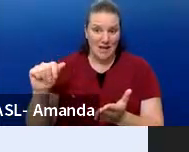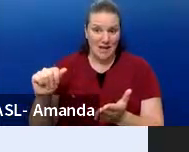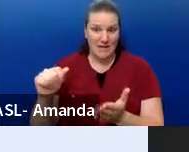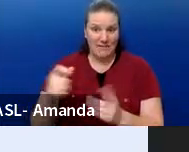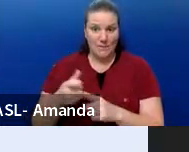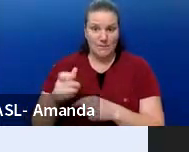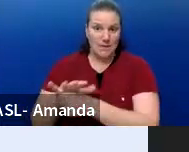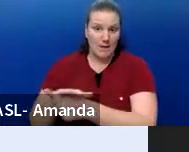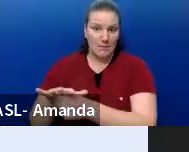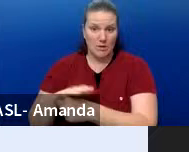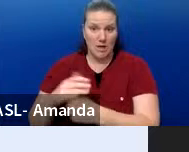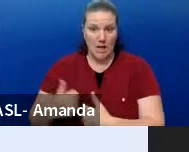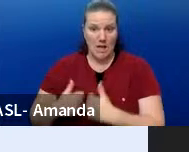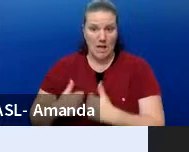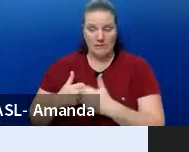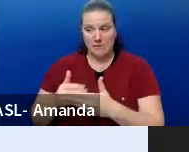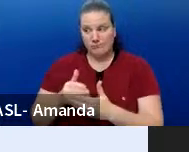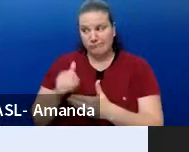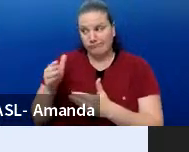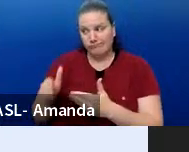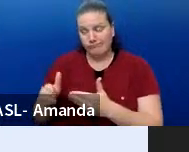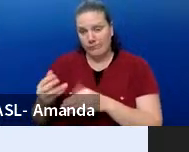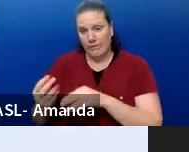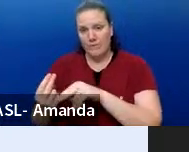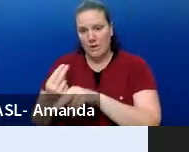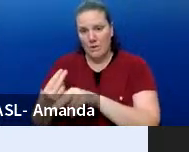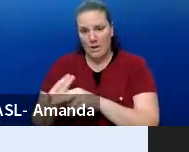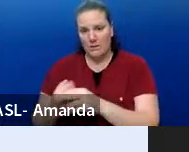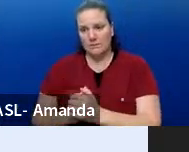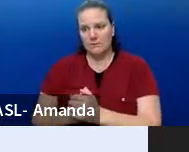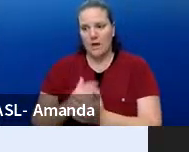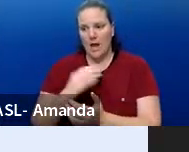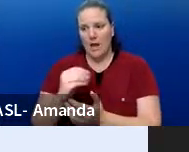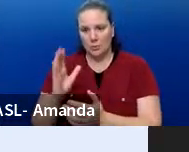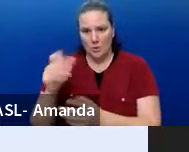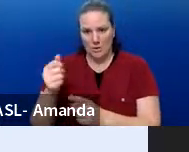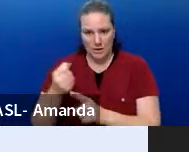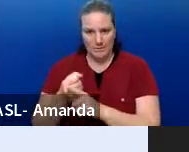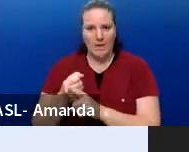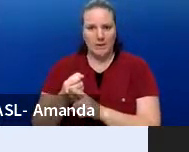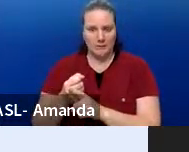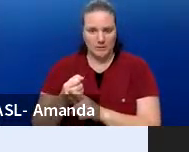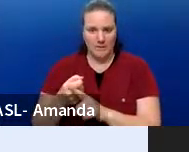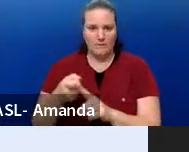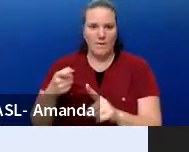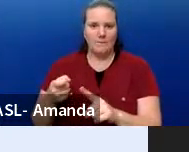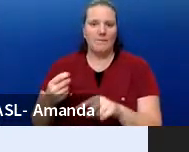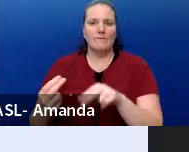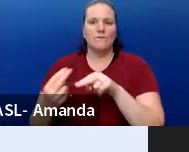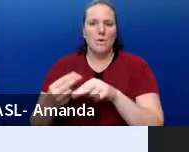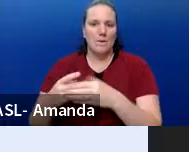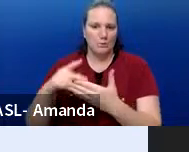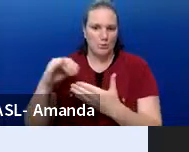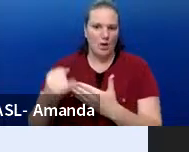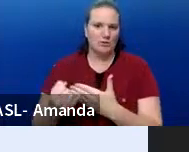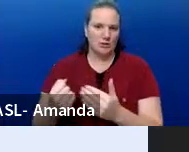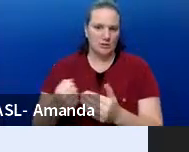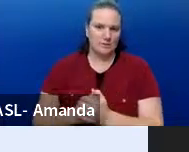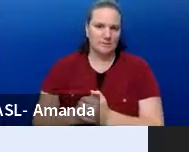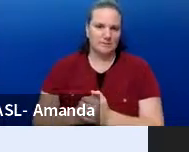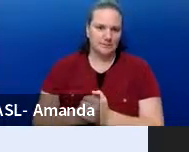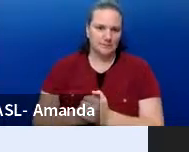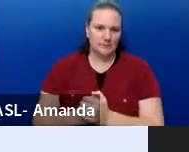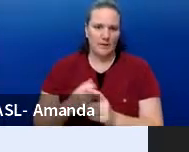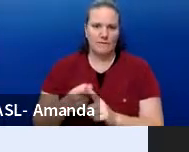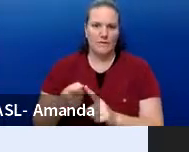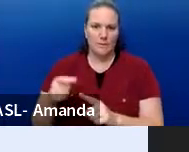neighborhoods that live directly next to the freeway and will be impacted by the freeway project from the point